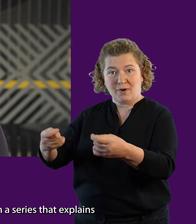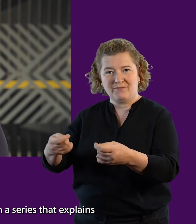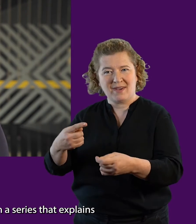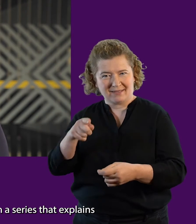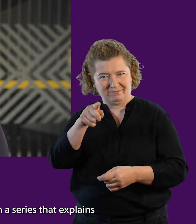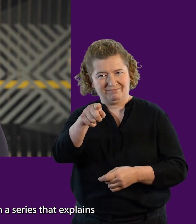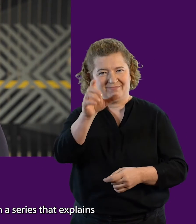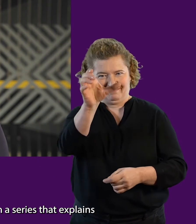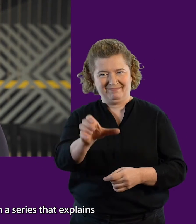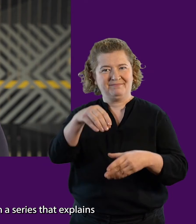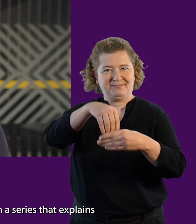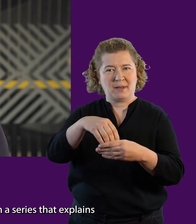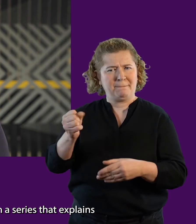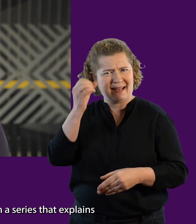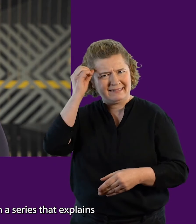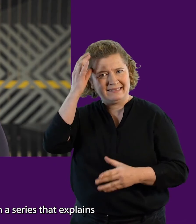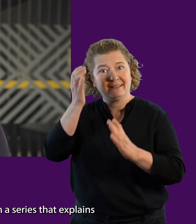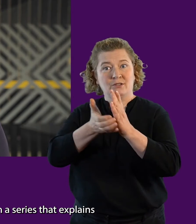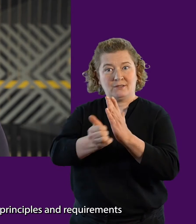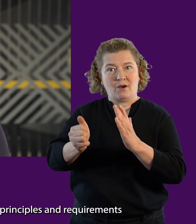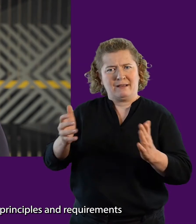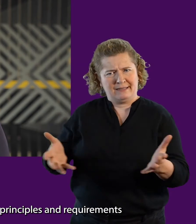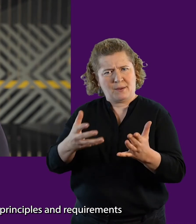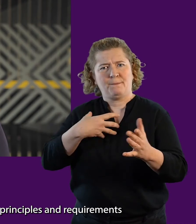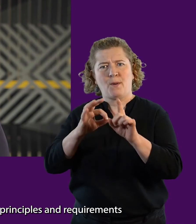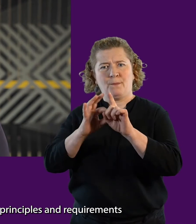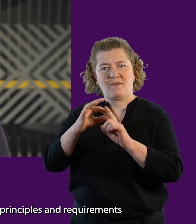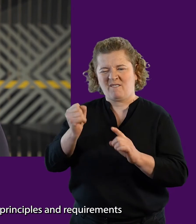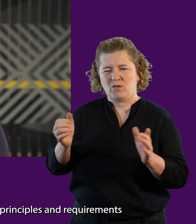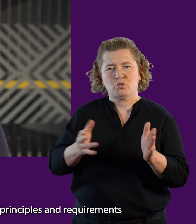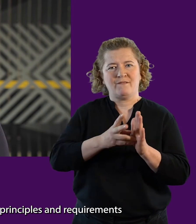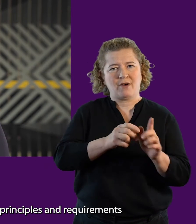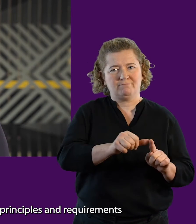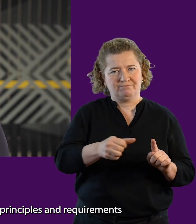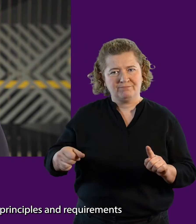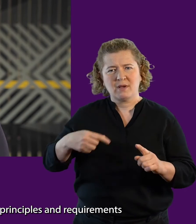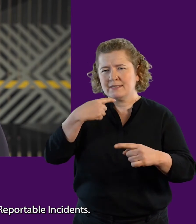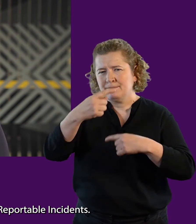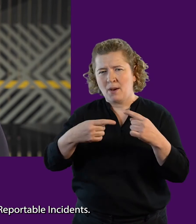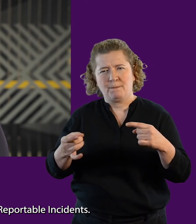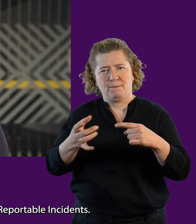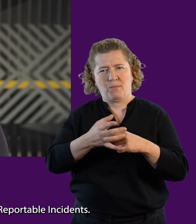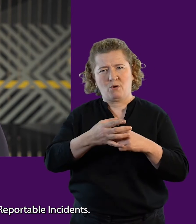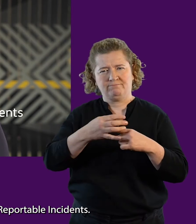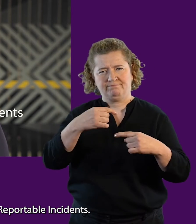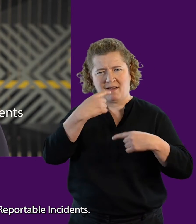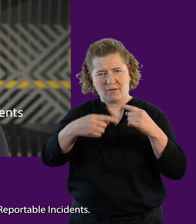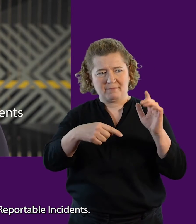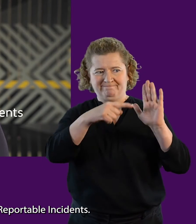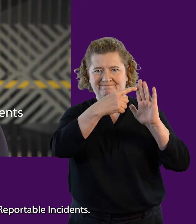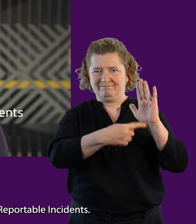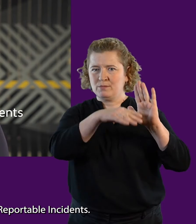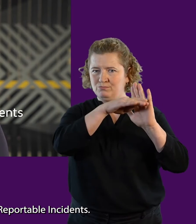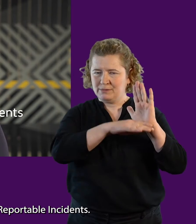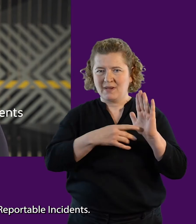This short video is the first in a series that explains important information on the key principles and requirements around the notification of